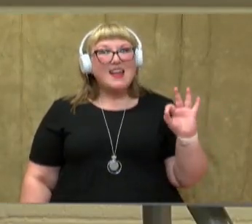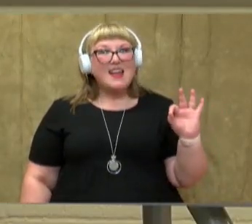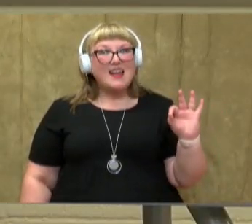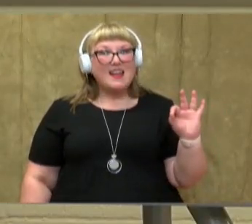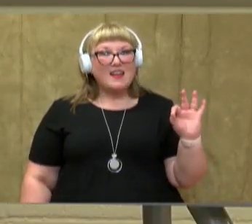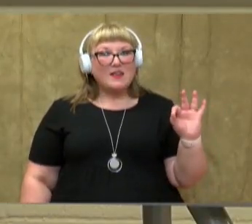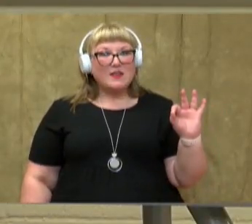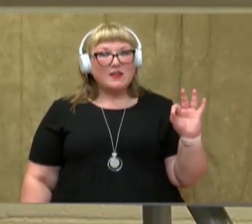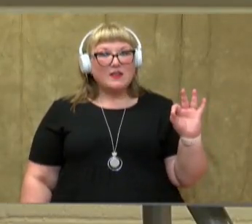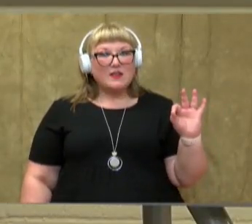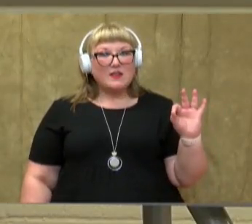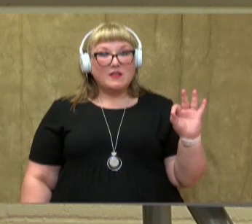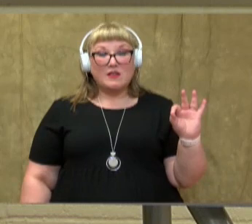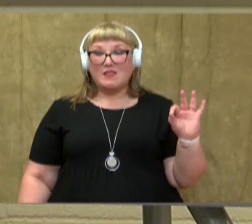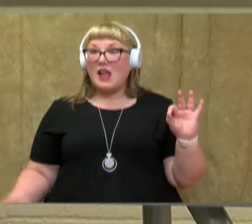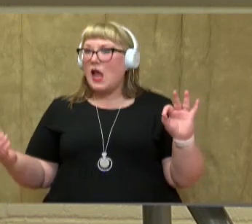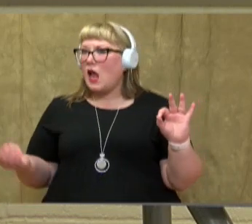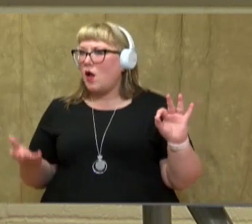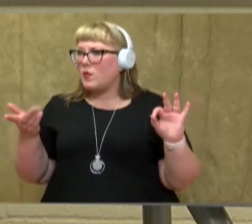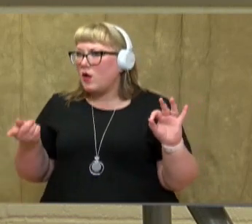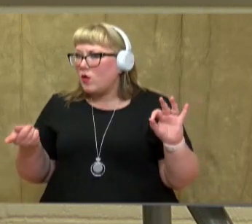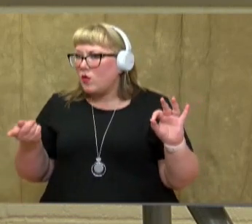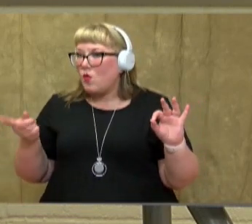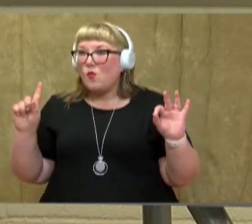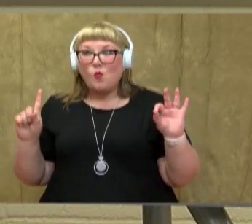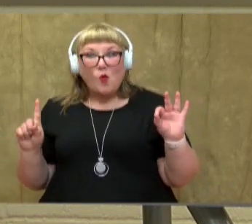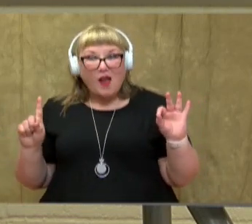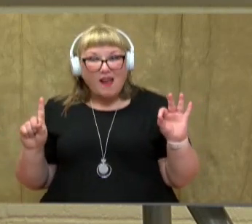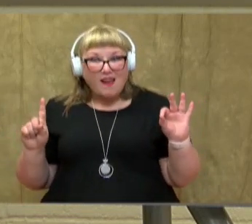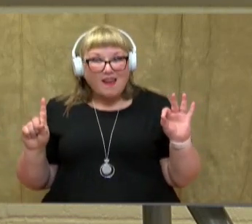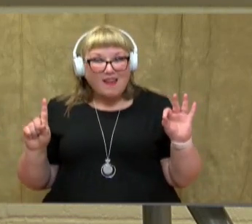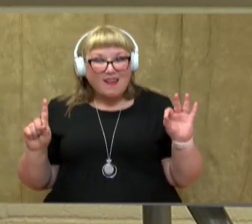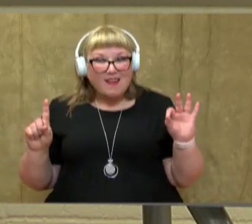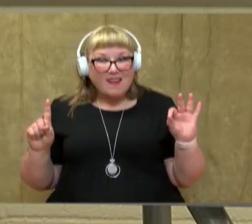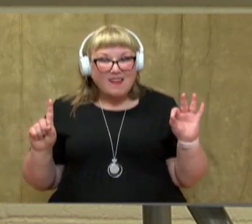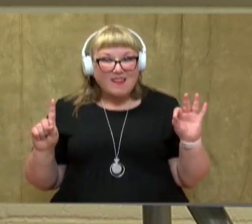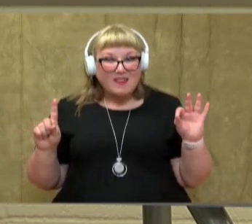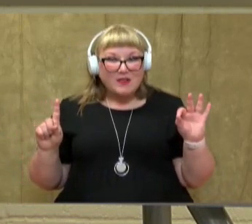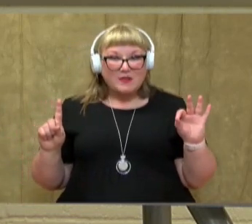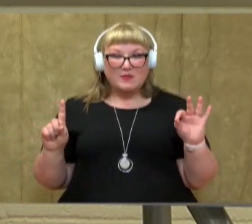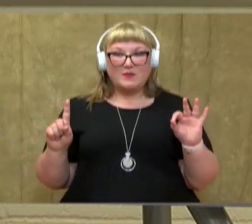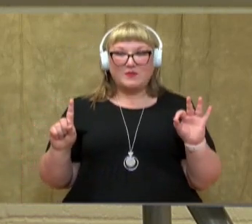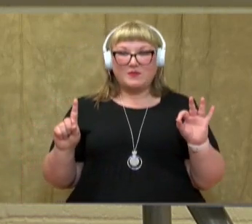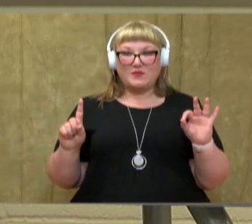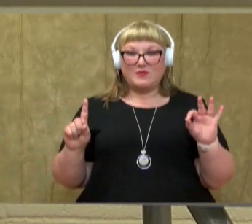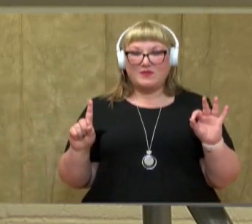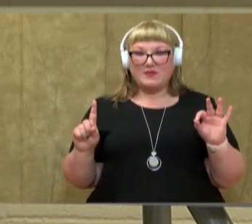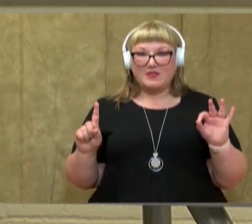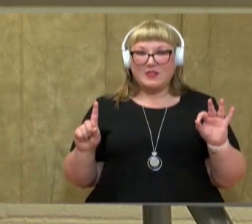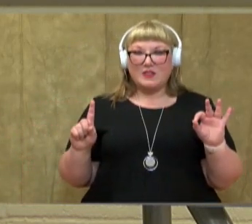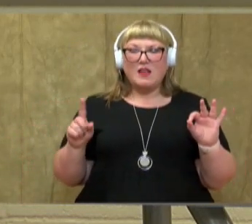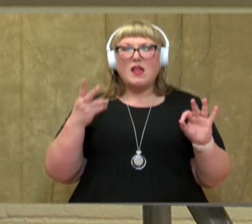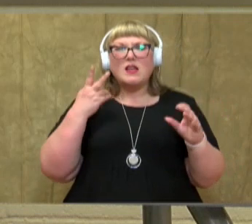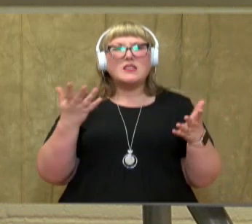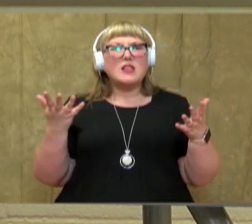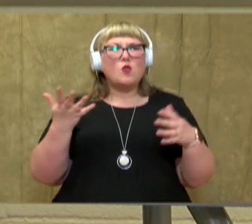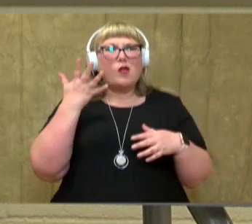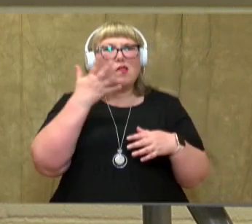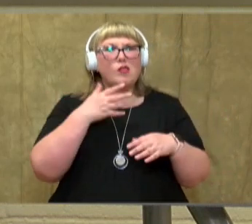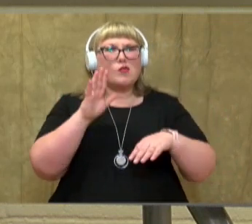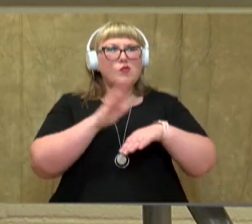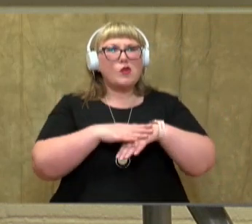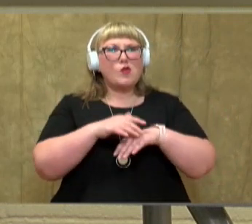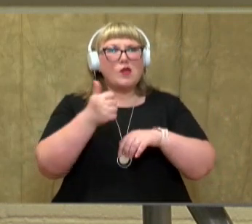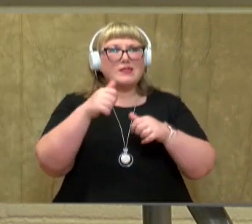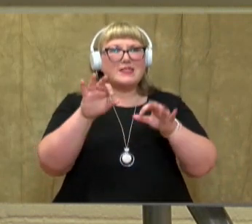pigs in our blue basket and 1 guinea pig in our green basket. So let's see what that will look like on